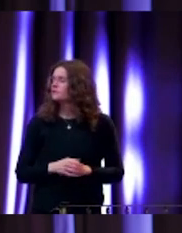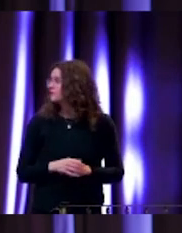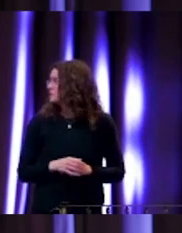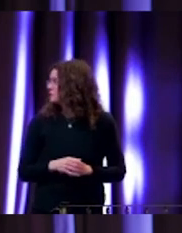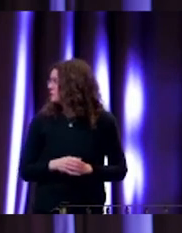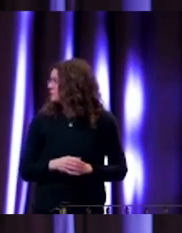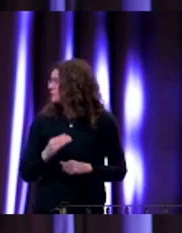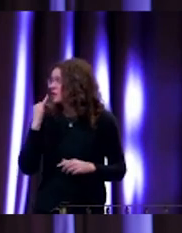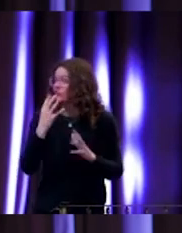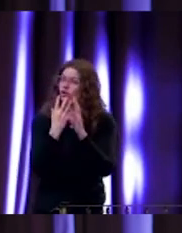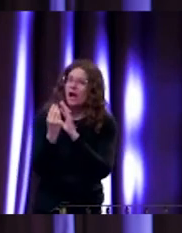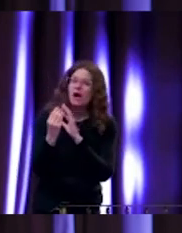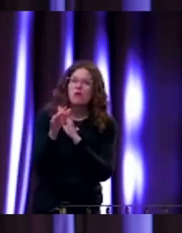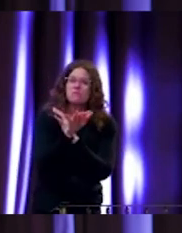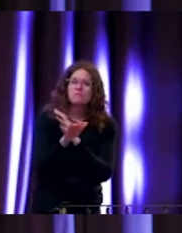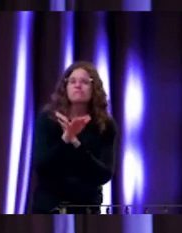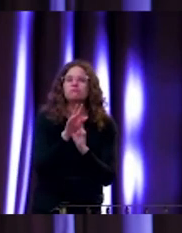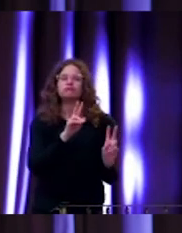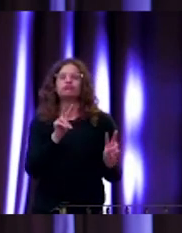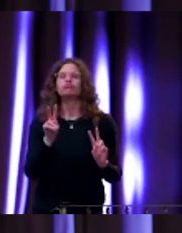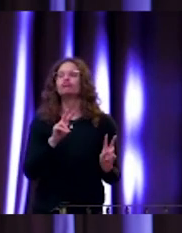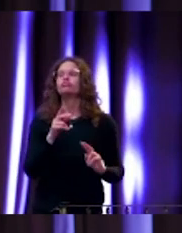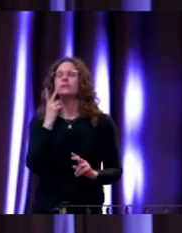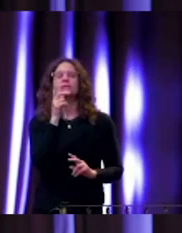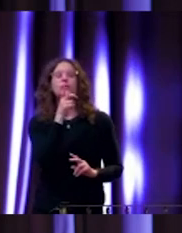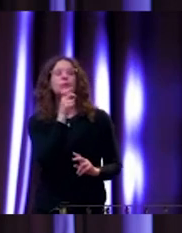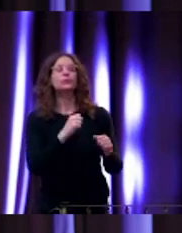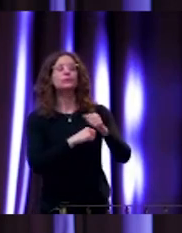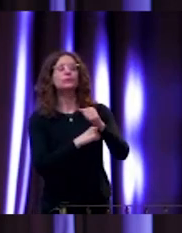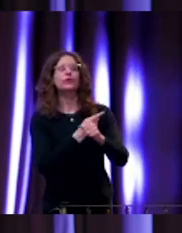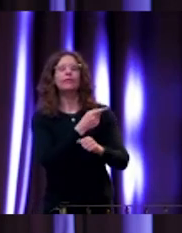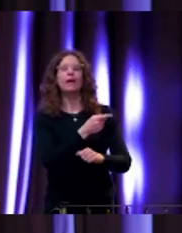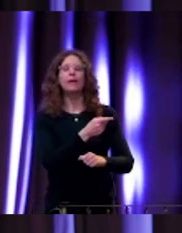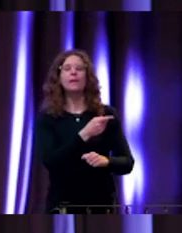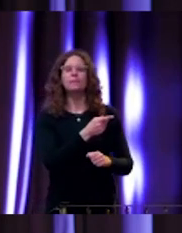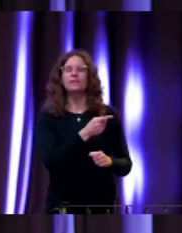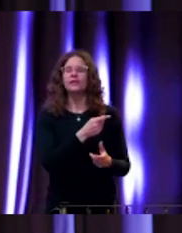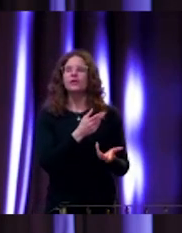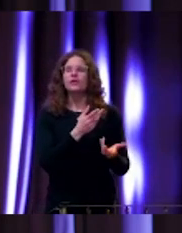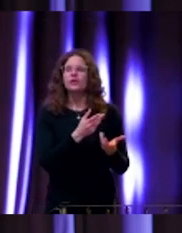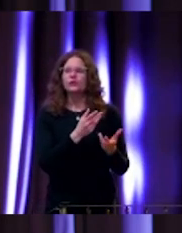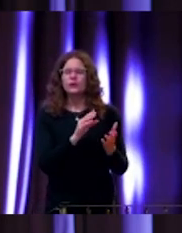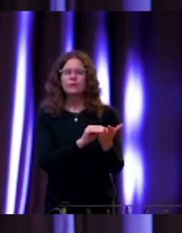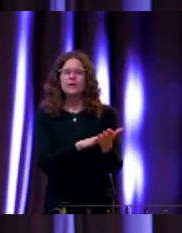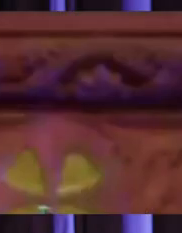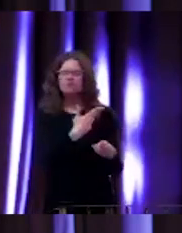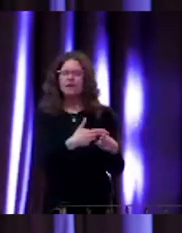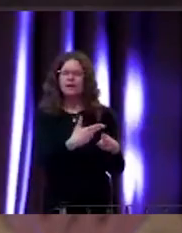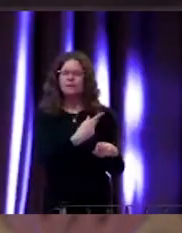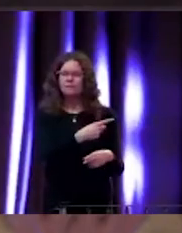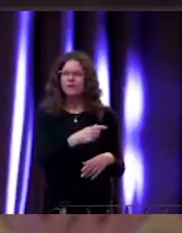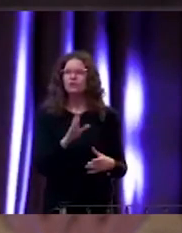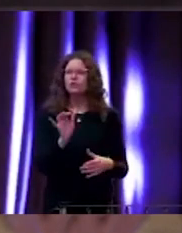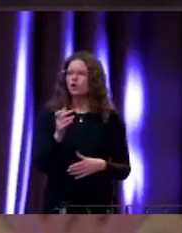That is, if you're out and about, like, see who supported it, that'll give you a good sense. You'll start to also see, you